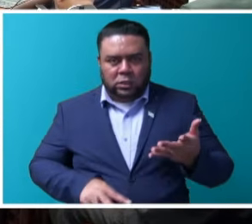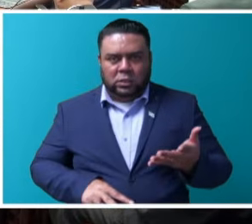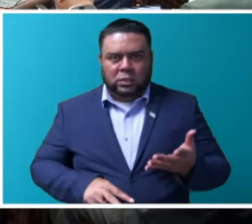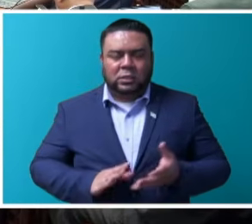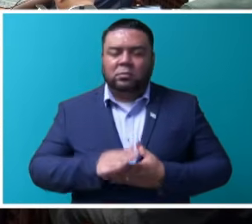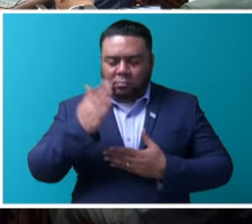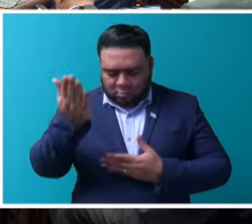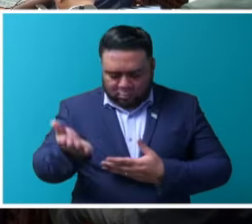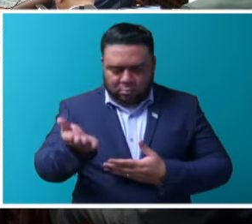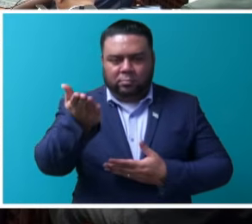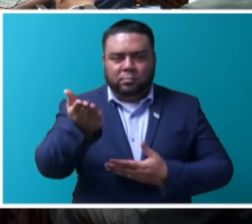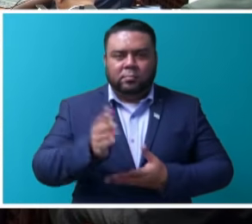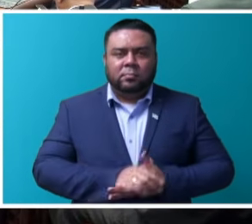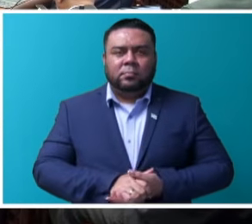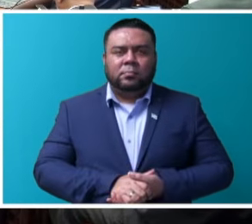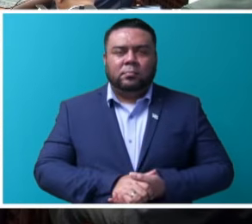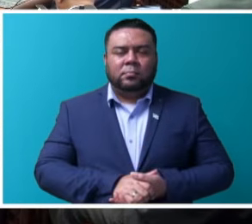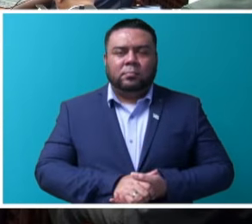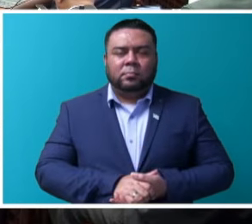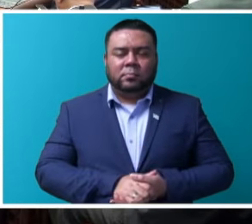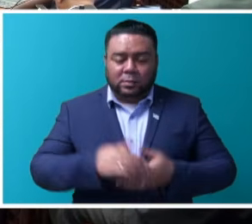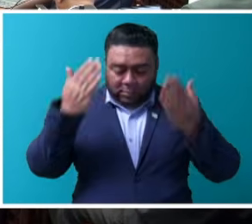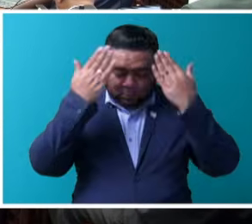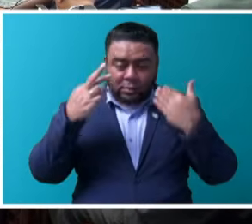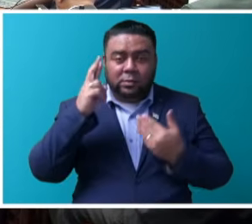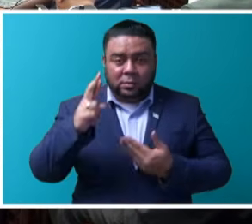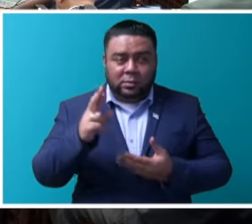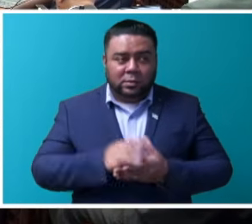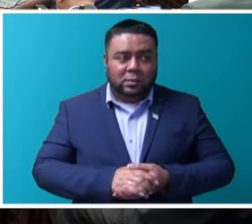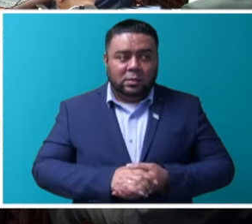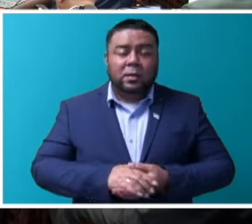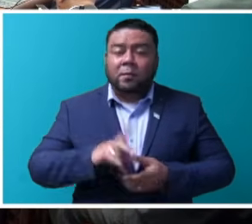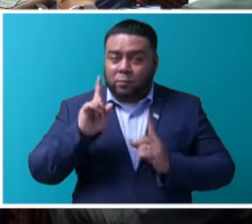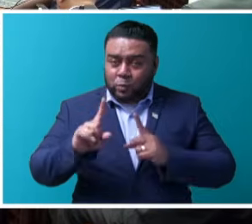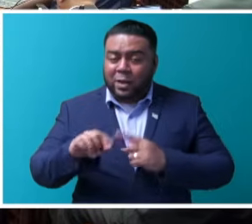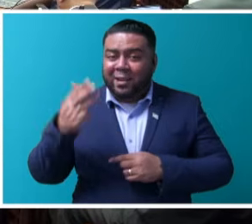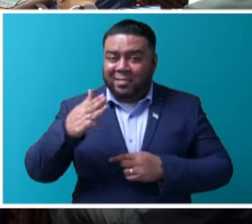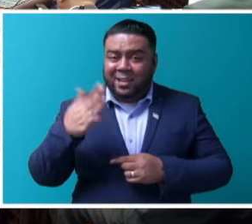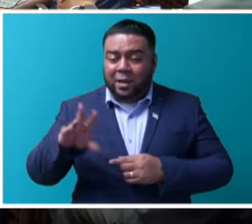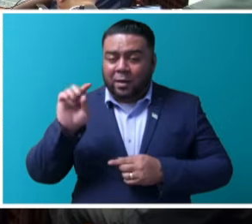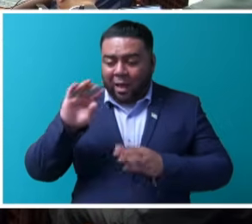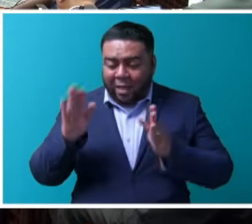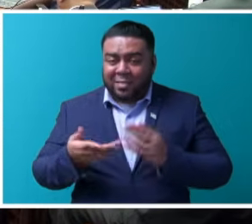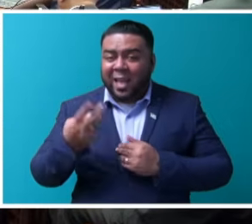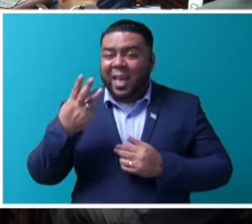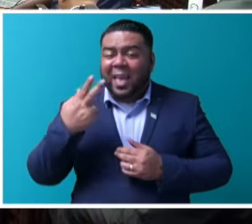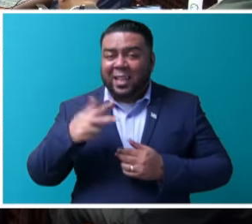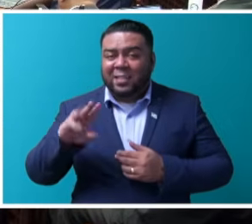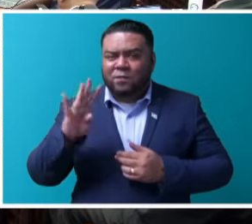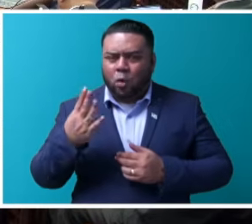floor. Mr. Speaker, say 7 to Standing Order 99 and 84, Clause